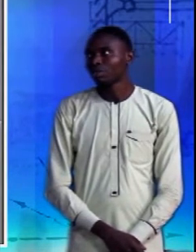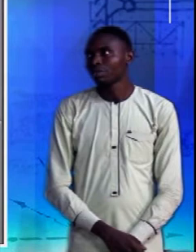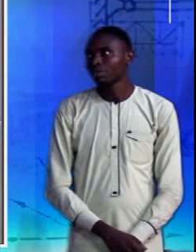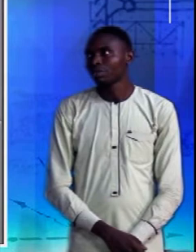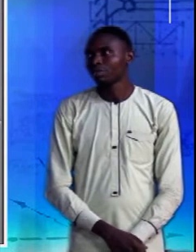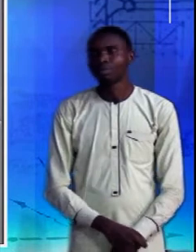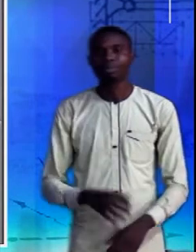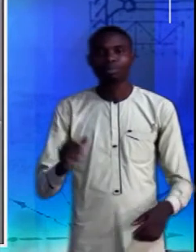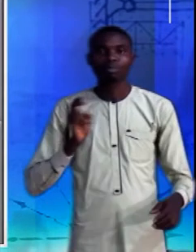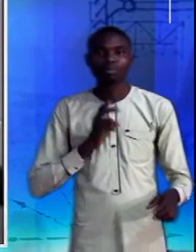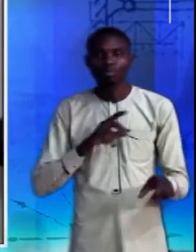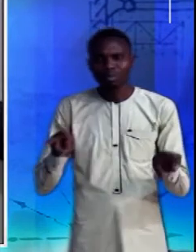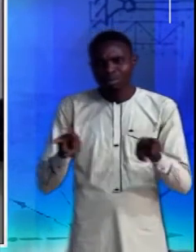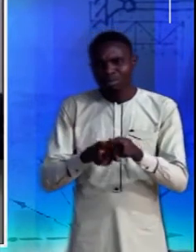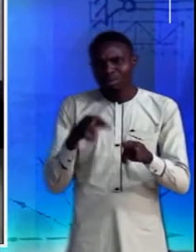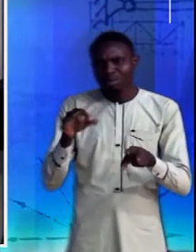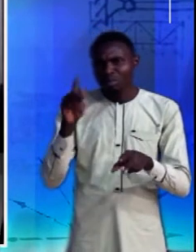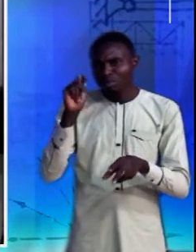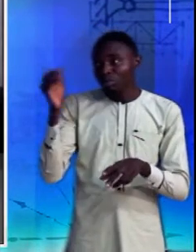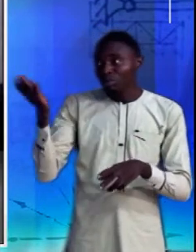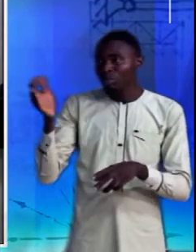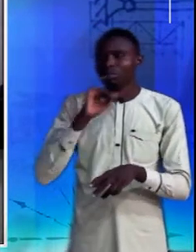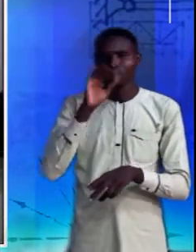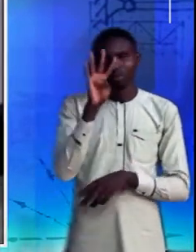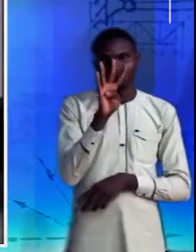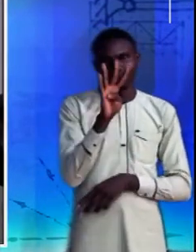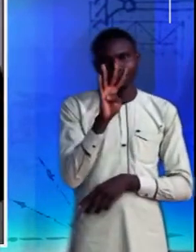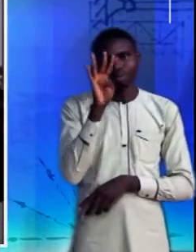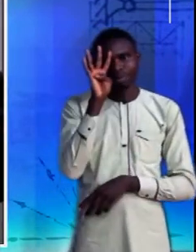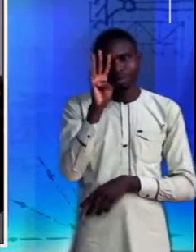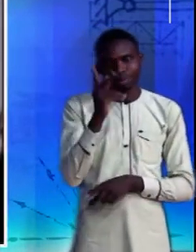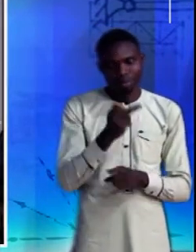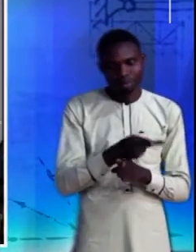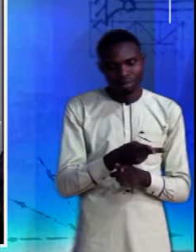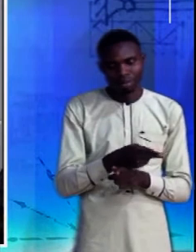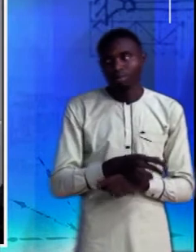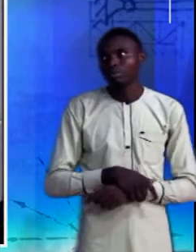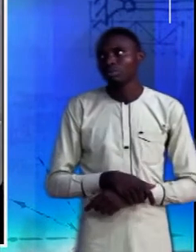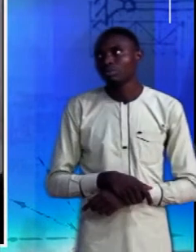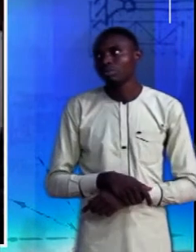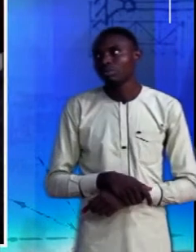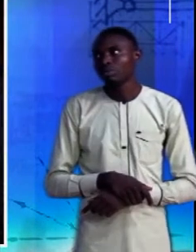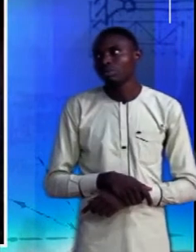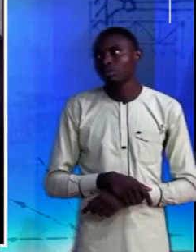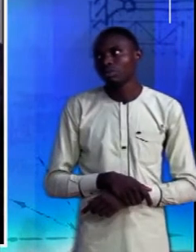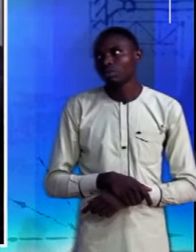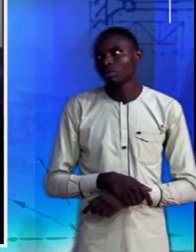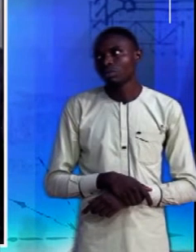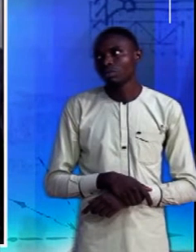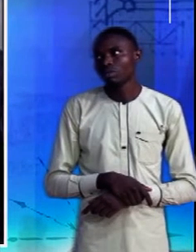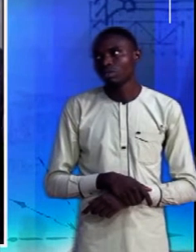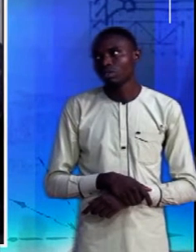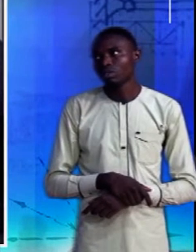minutes. Here we convert 52 minutes to become seconds. We find that we have